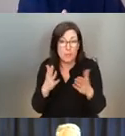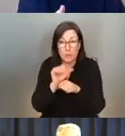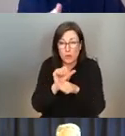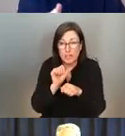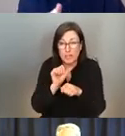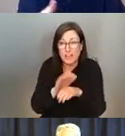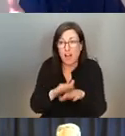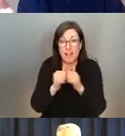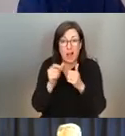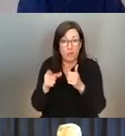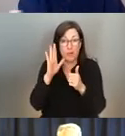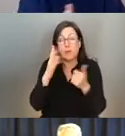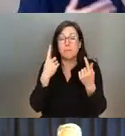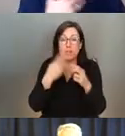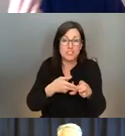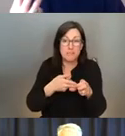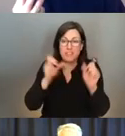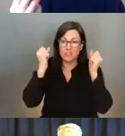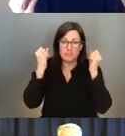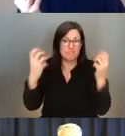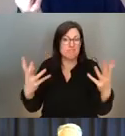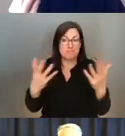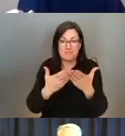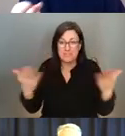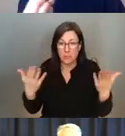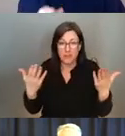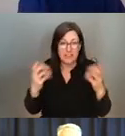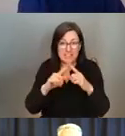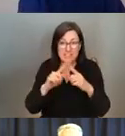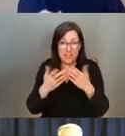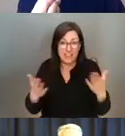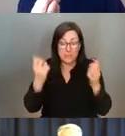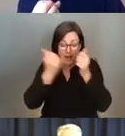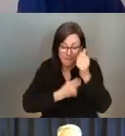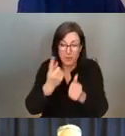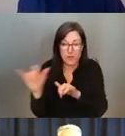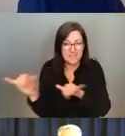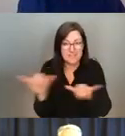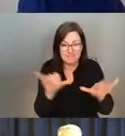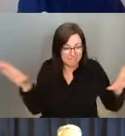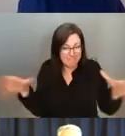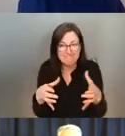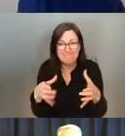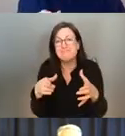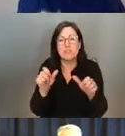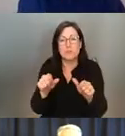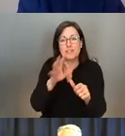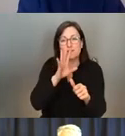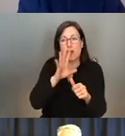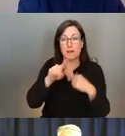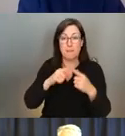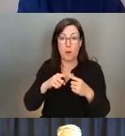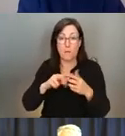will participate. There's just a wealth of different things. When you have everybody at the table, you can then start talking about